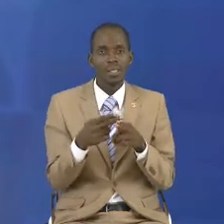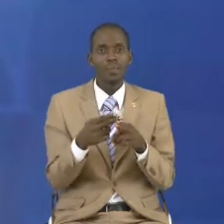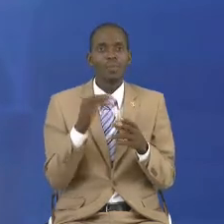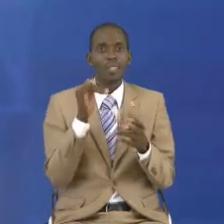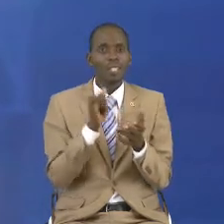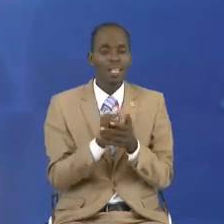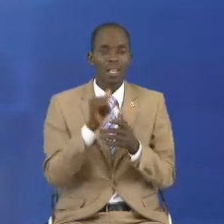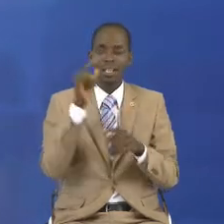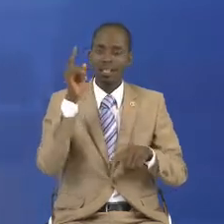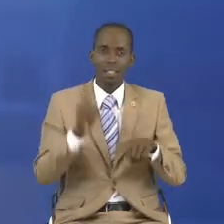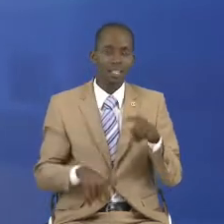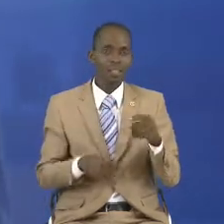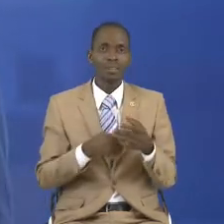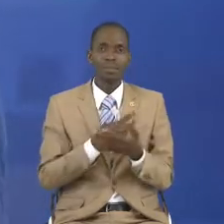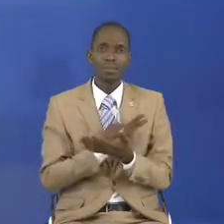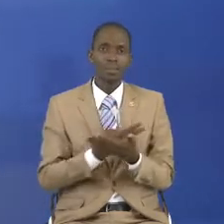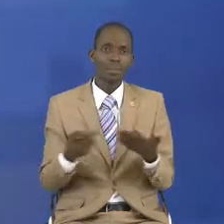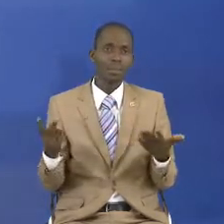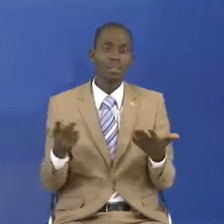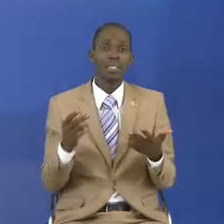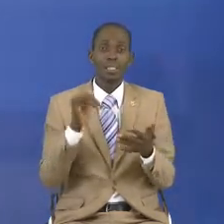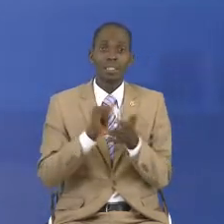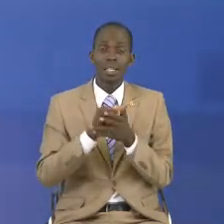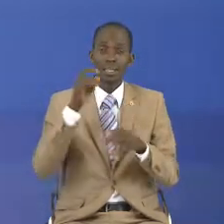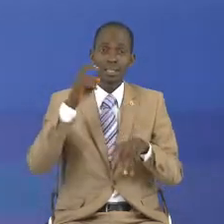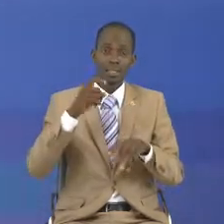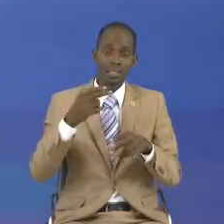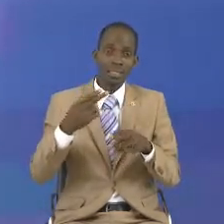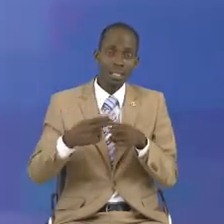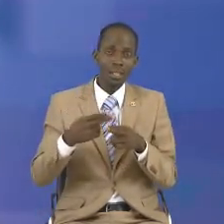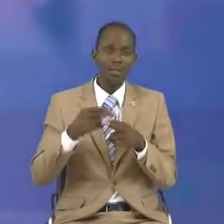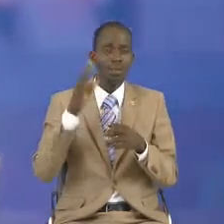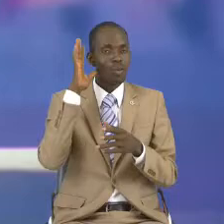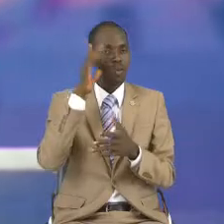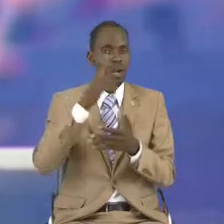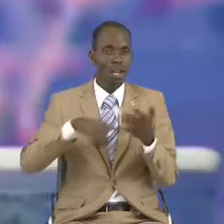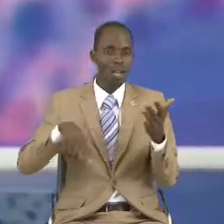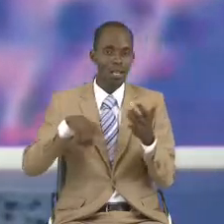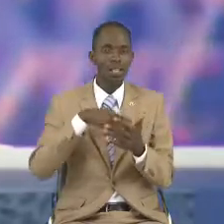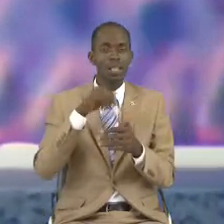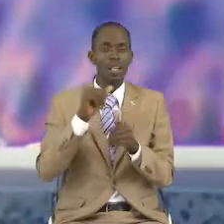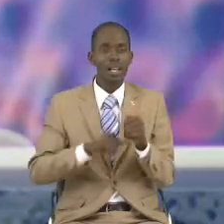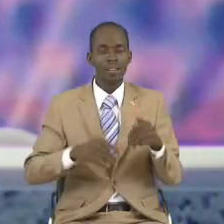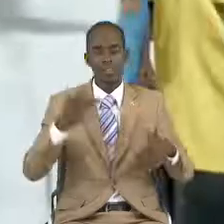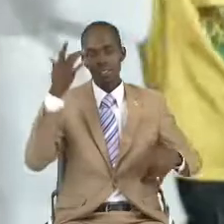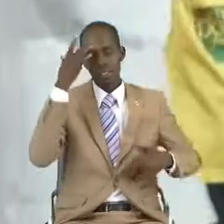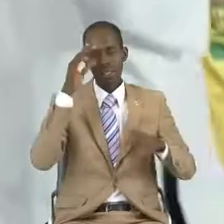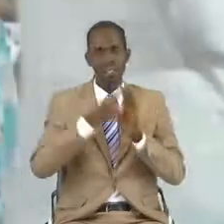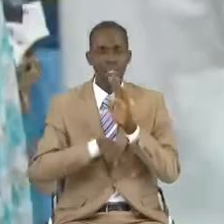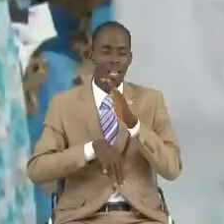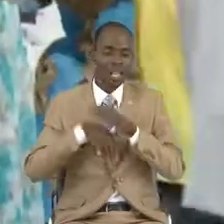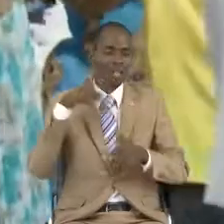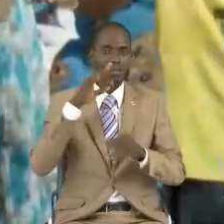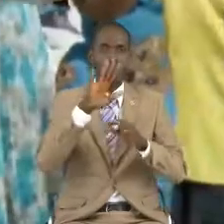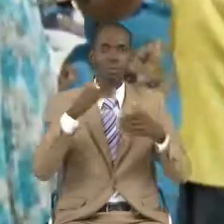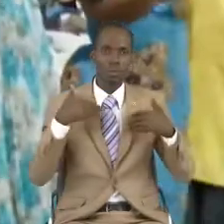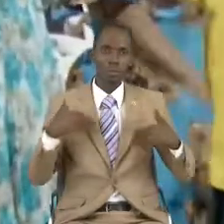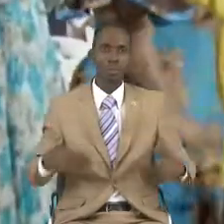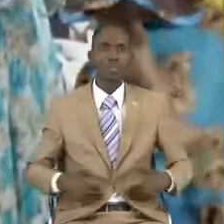fail that name will cancel every sickness out of your body